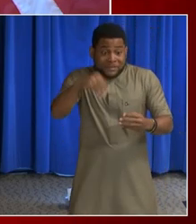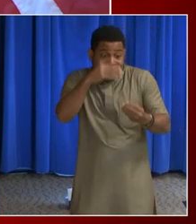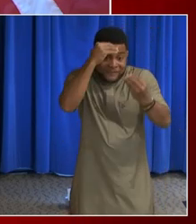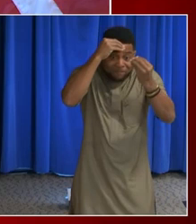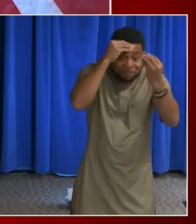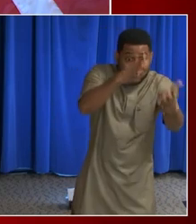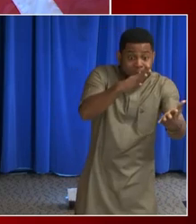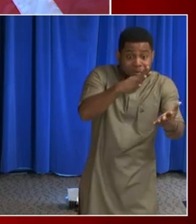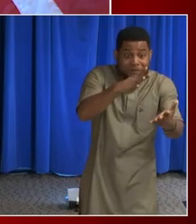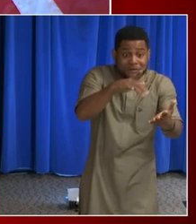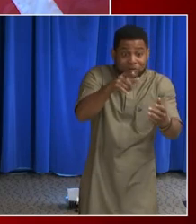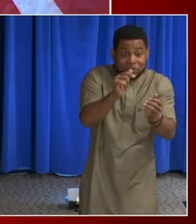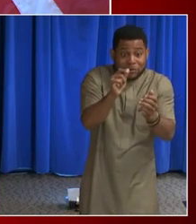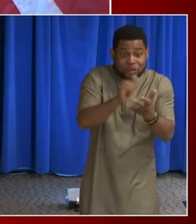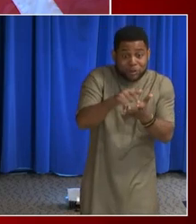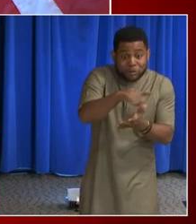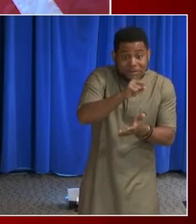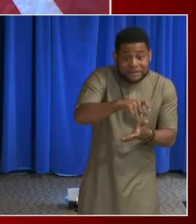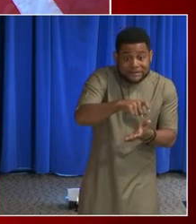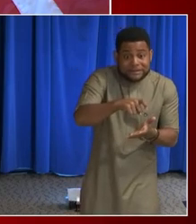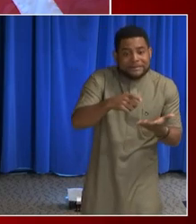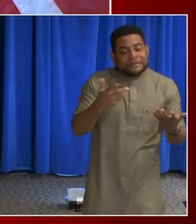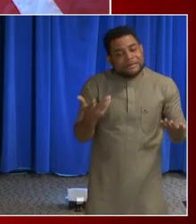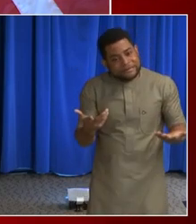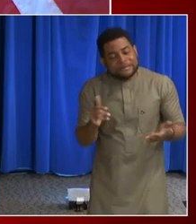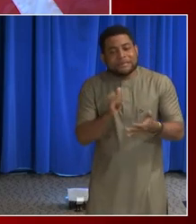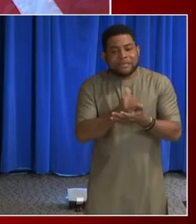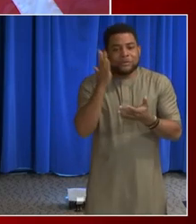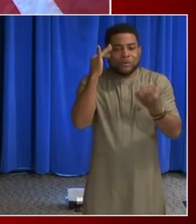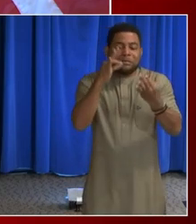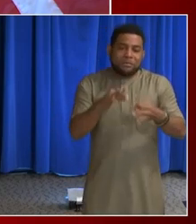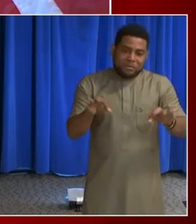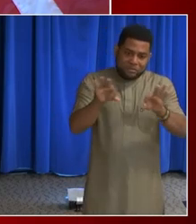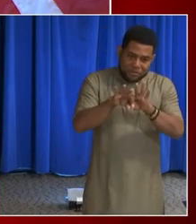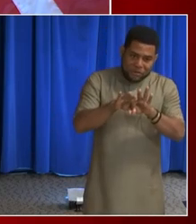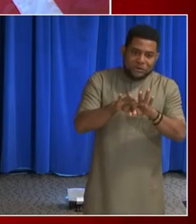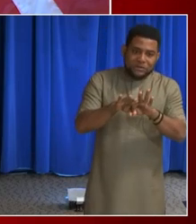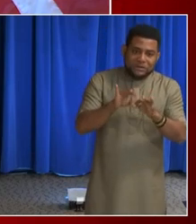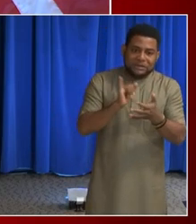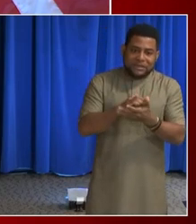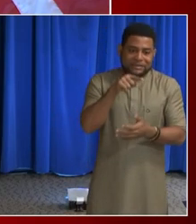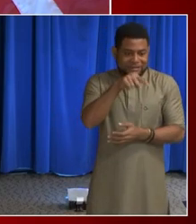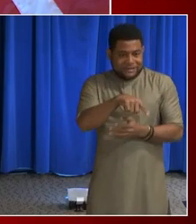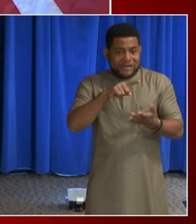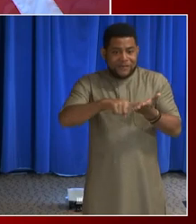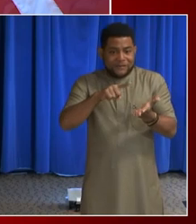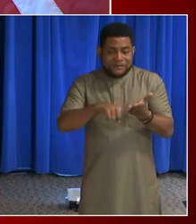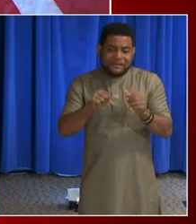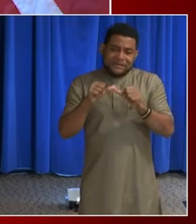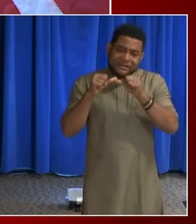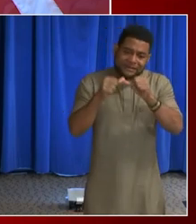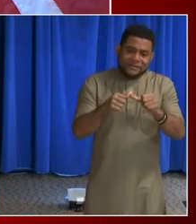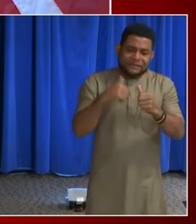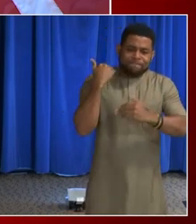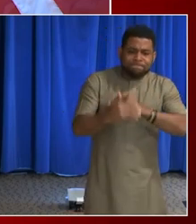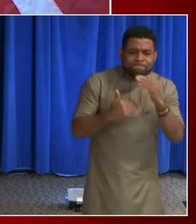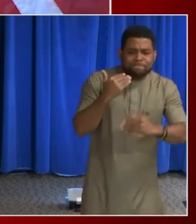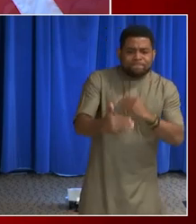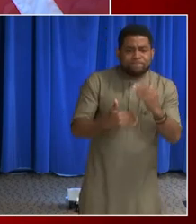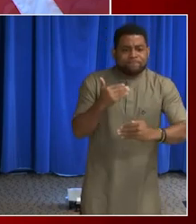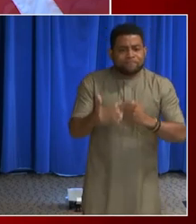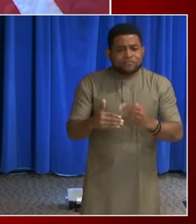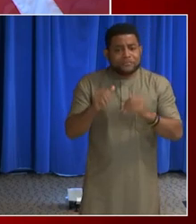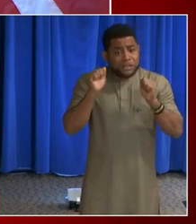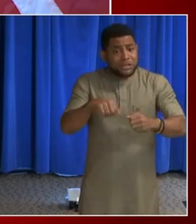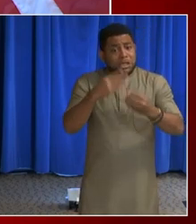need, and that is why it is important that this investigation proceeds. And I can tell the community